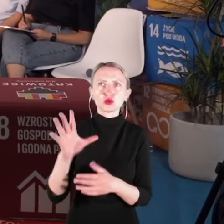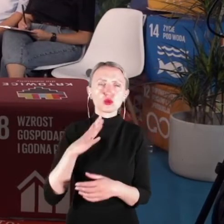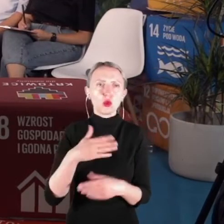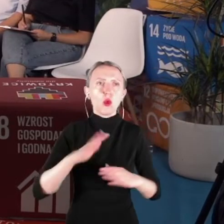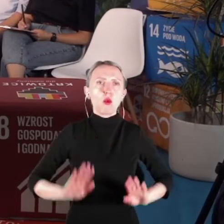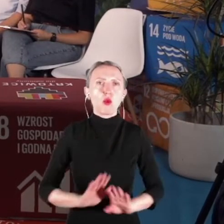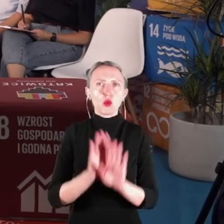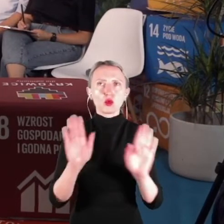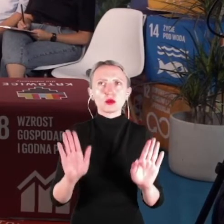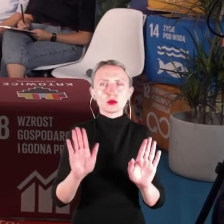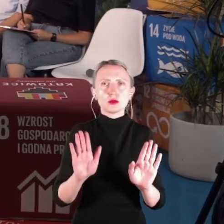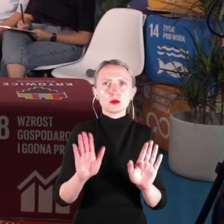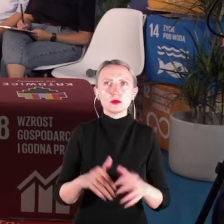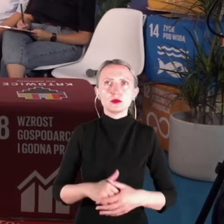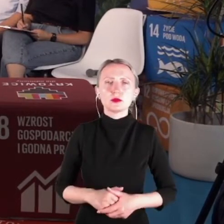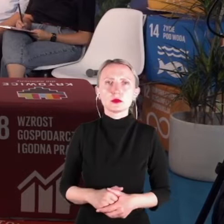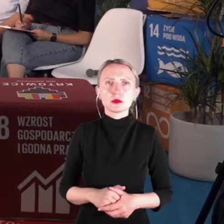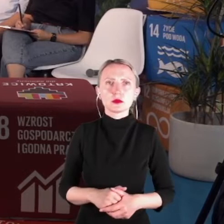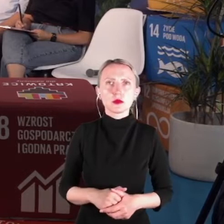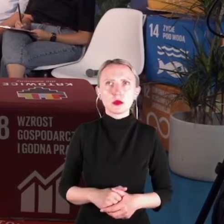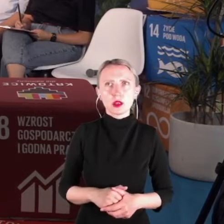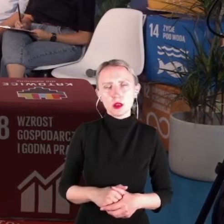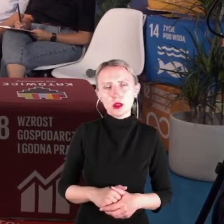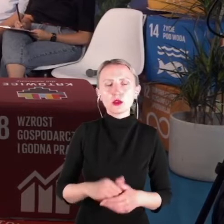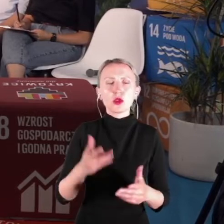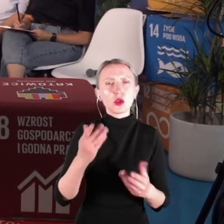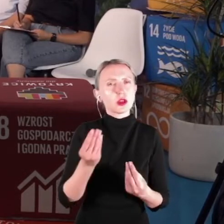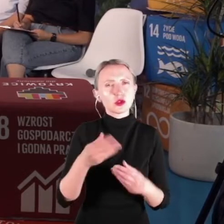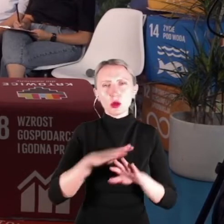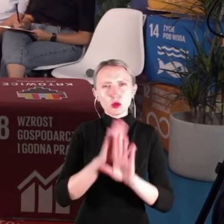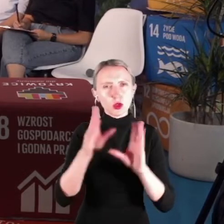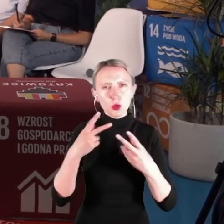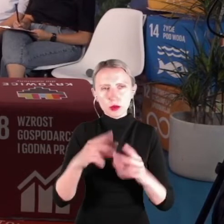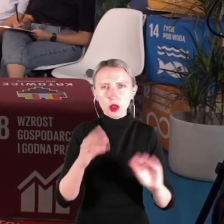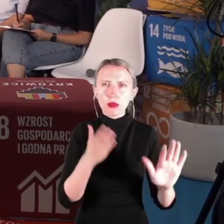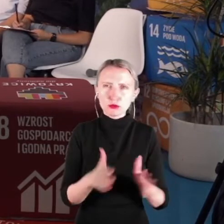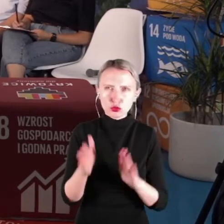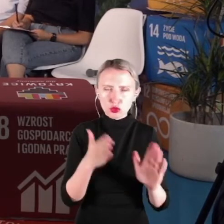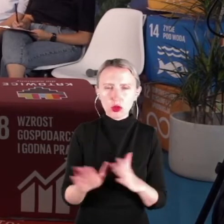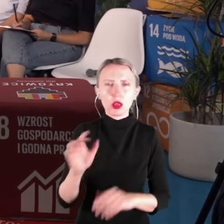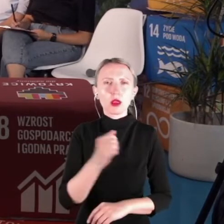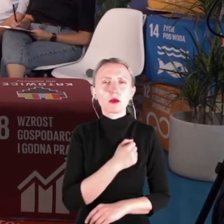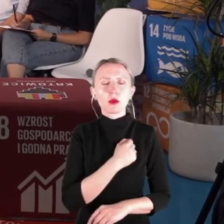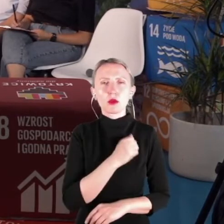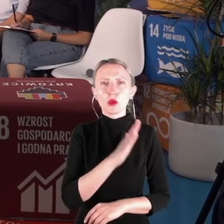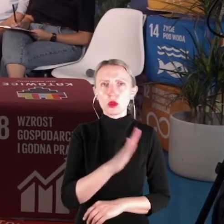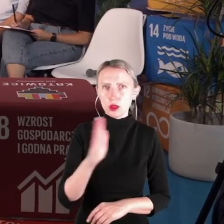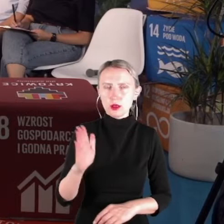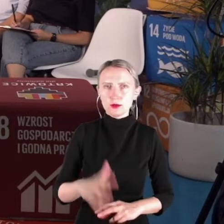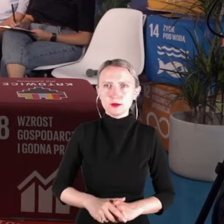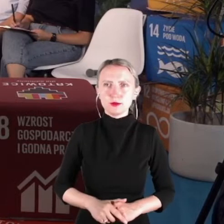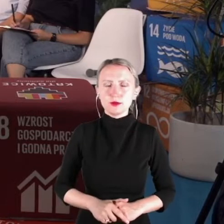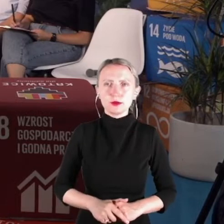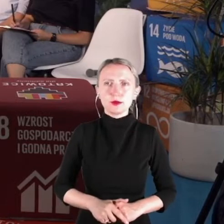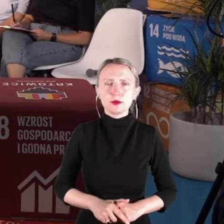yet, but there is kind of a will to create it. And of course we were working on